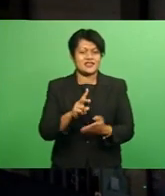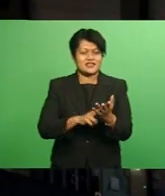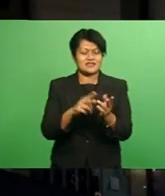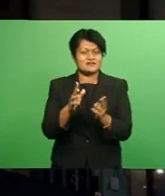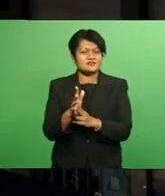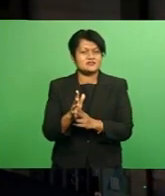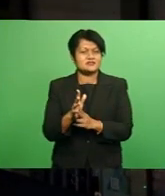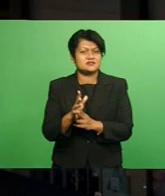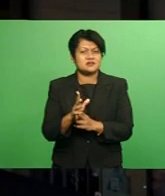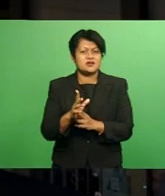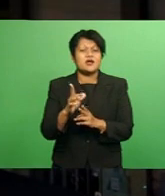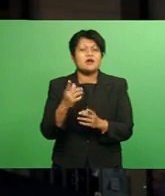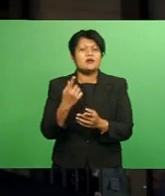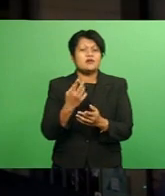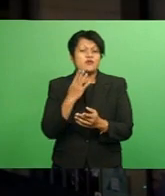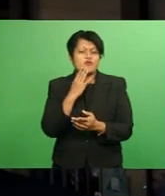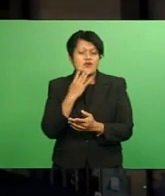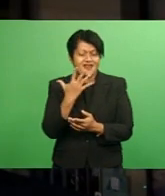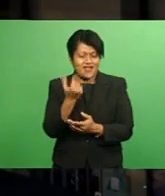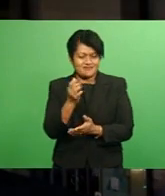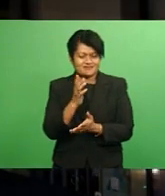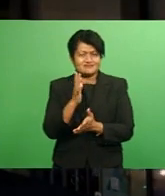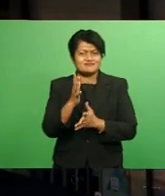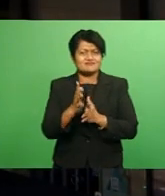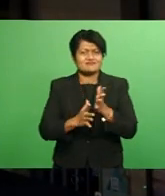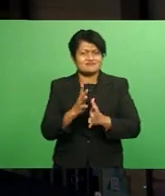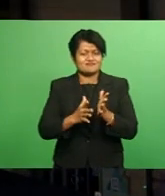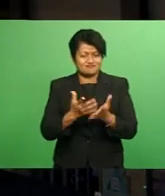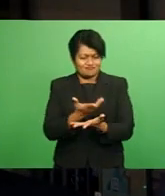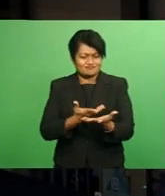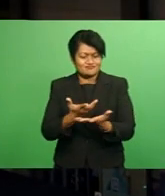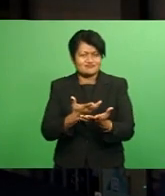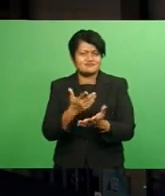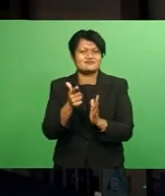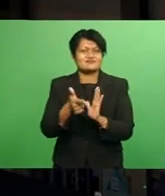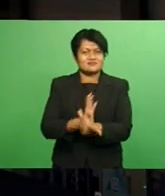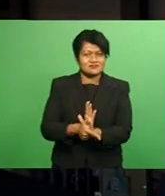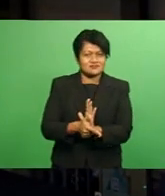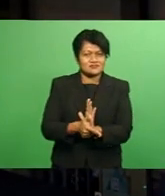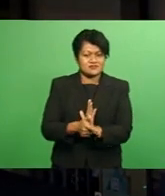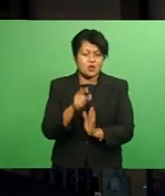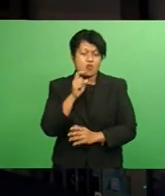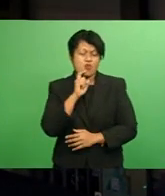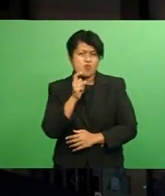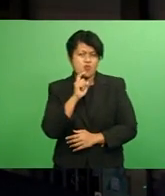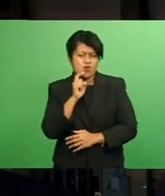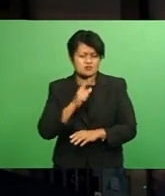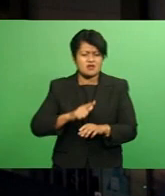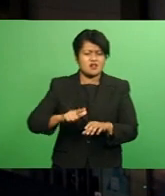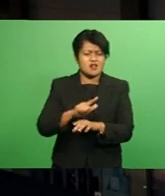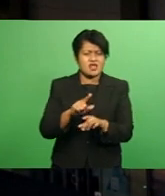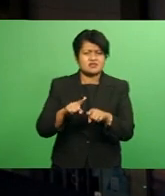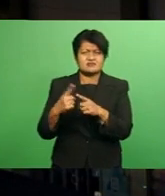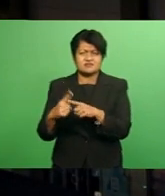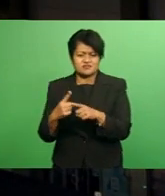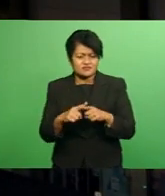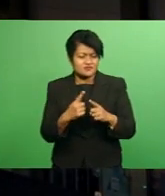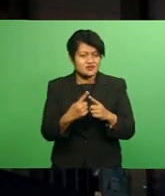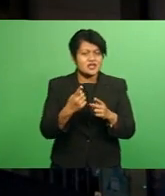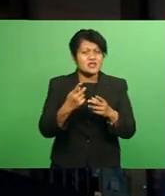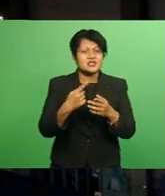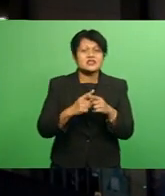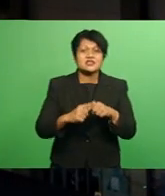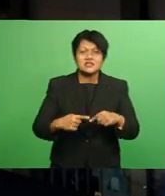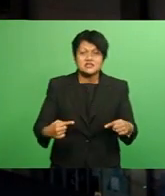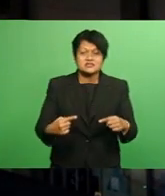concerns regarding water, electricity, transportation, land, and among other things. Also, whenever the PM goes